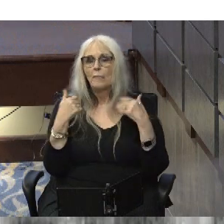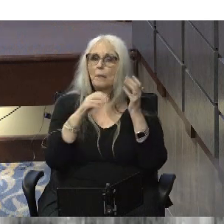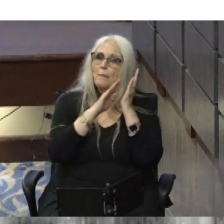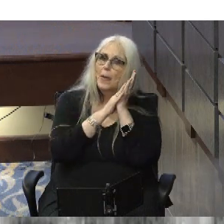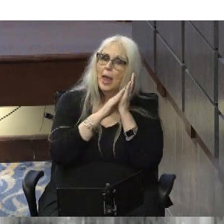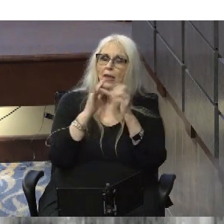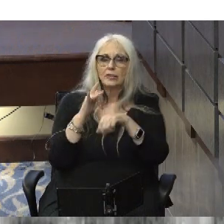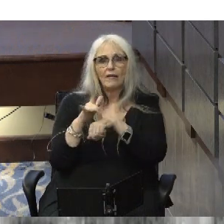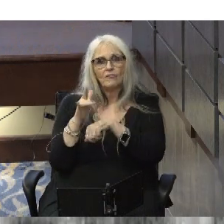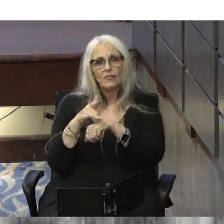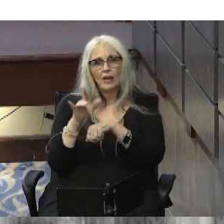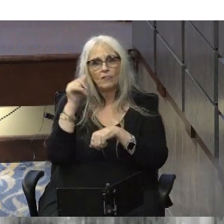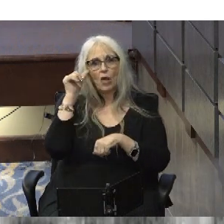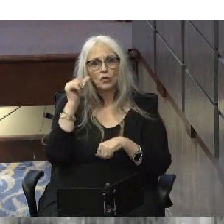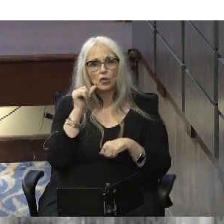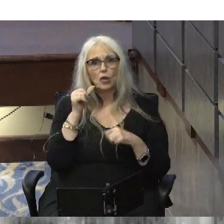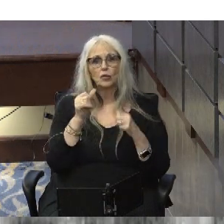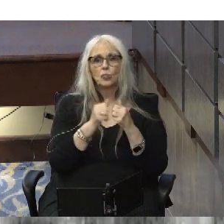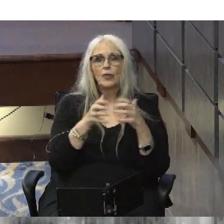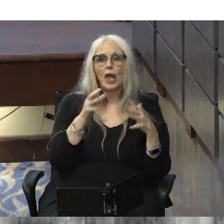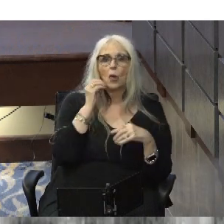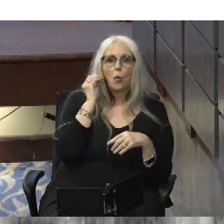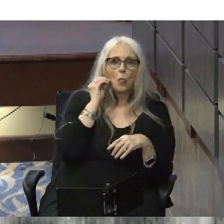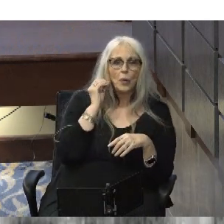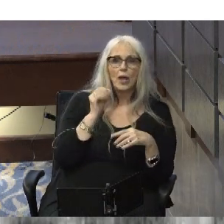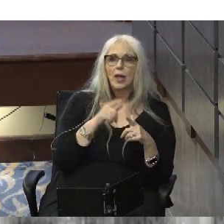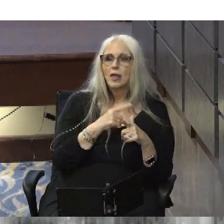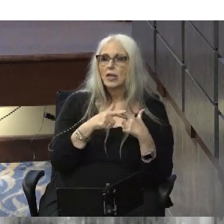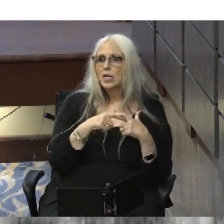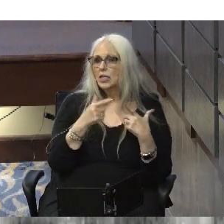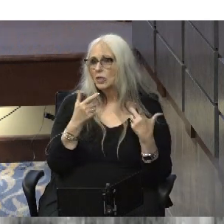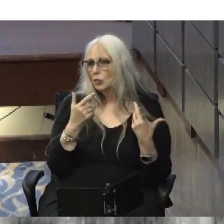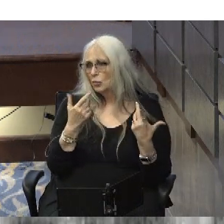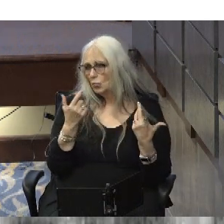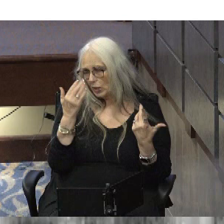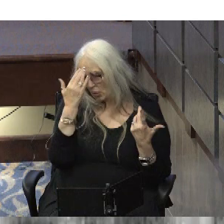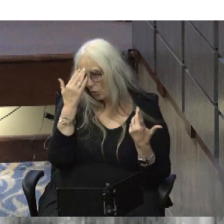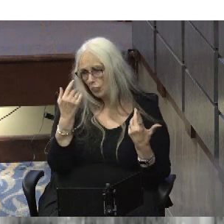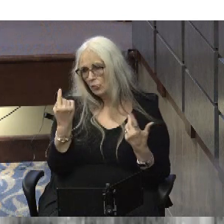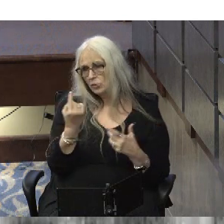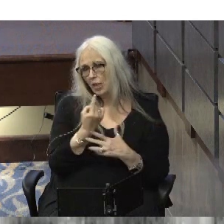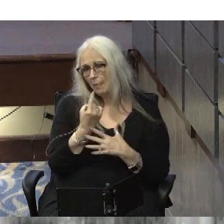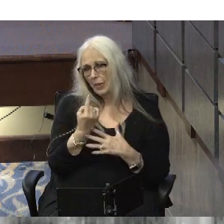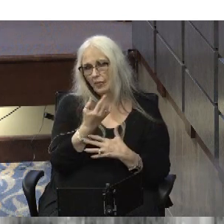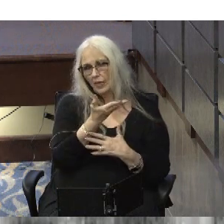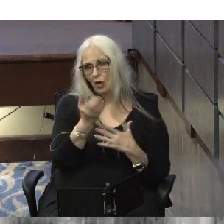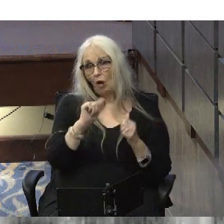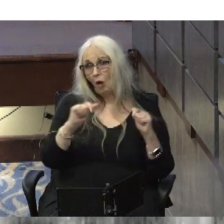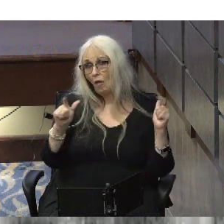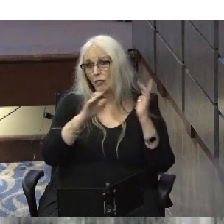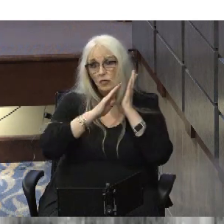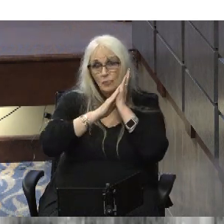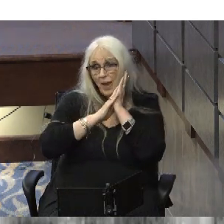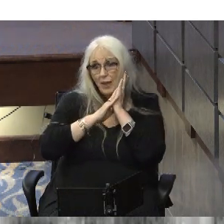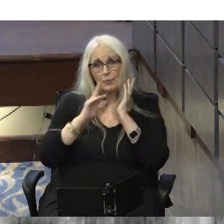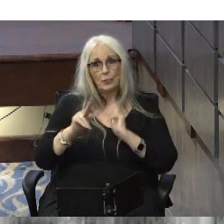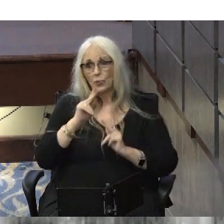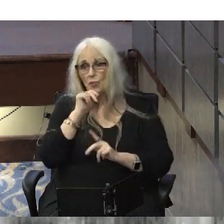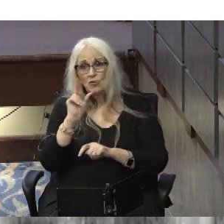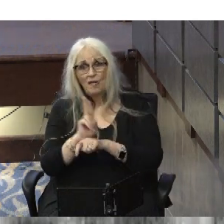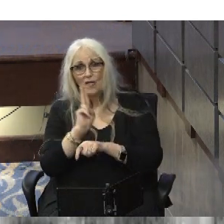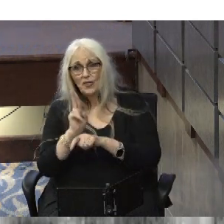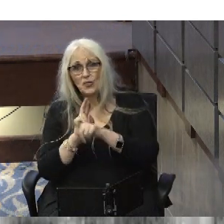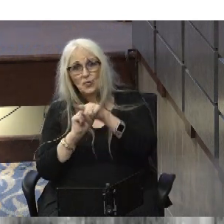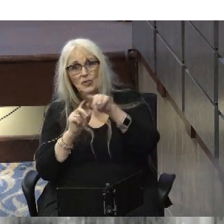for adults who are homeless, but we realize there's something there that all of those beds are not being occupied, at least on the